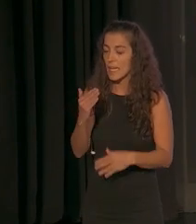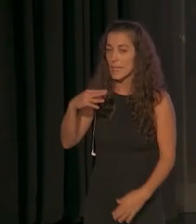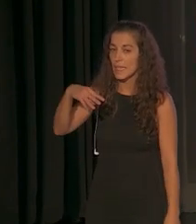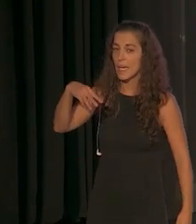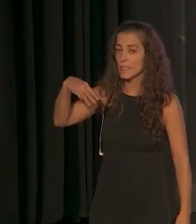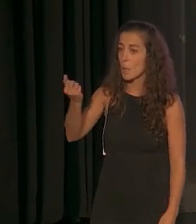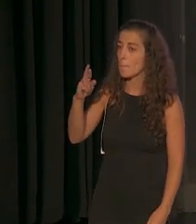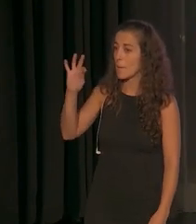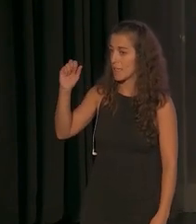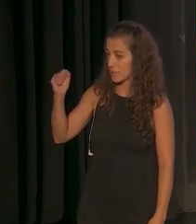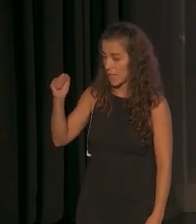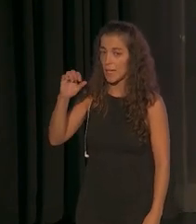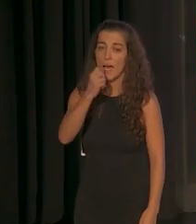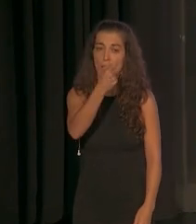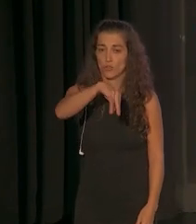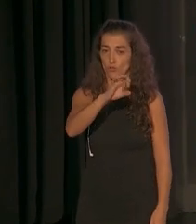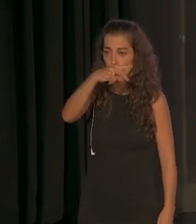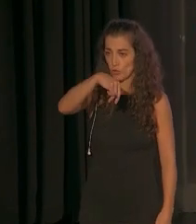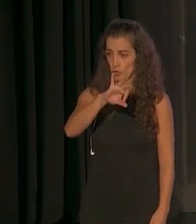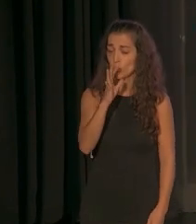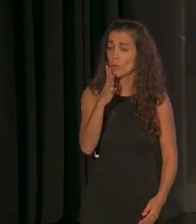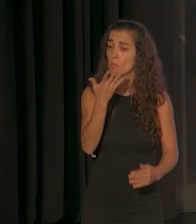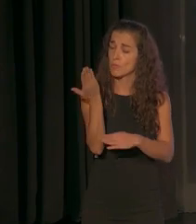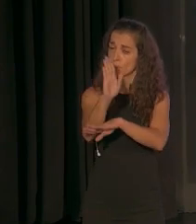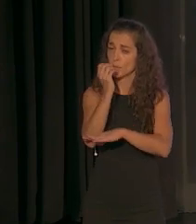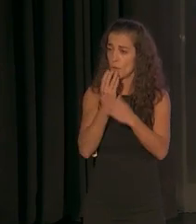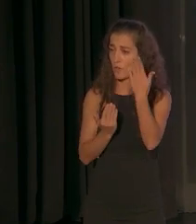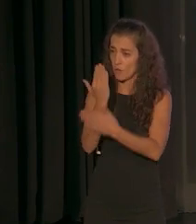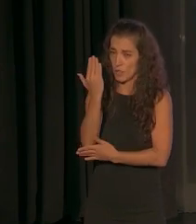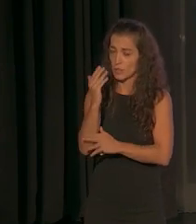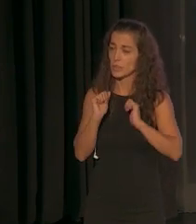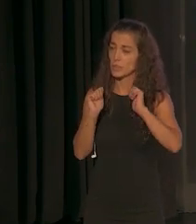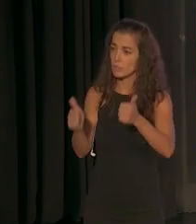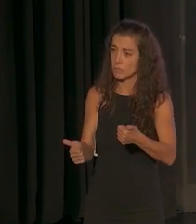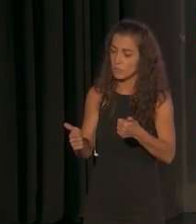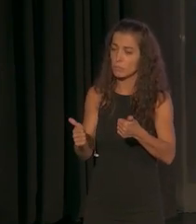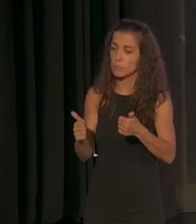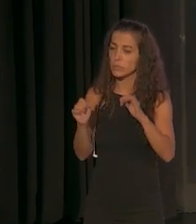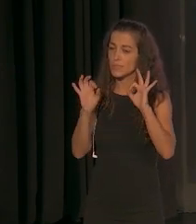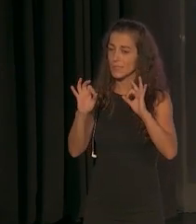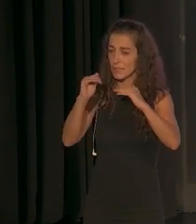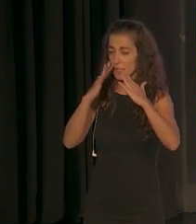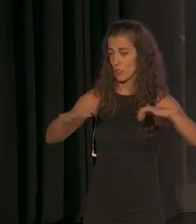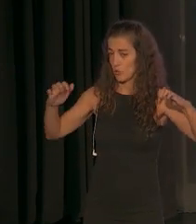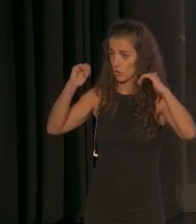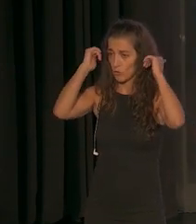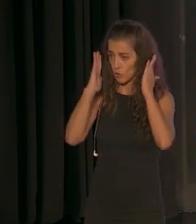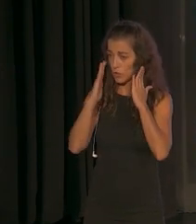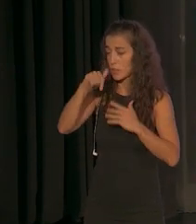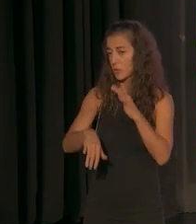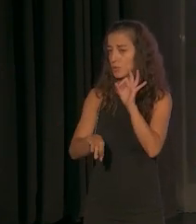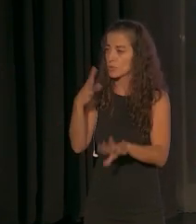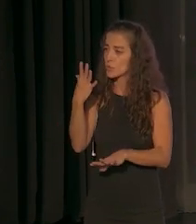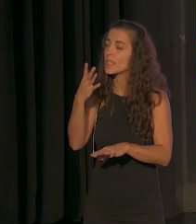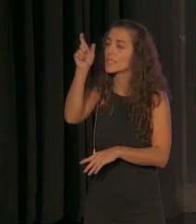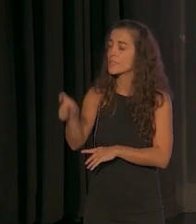Thank you, Marta and Antonio, for that kind introduction. Good morning. To start and to inaugurate this